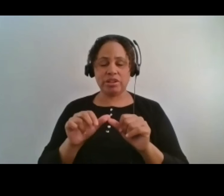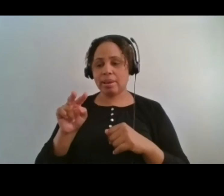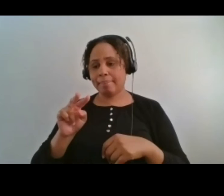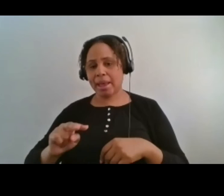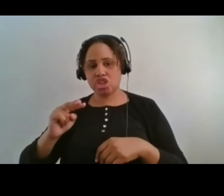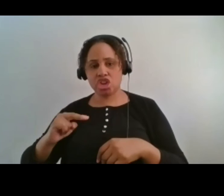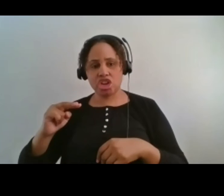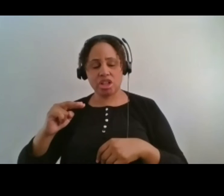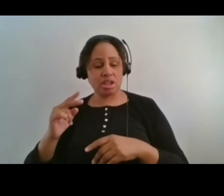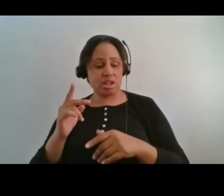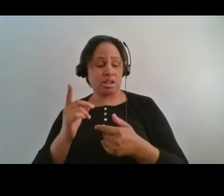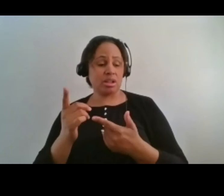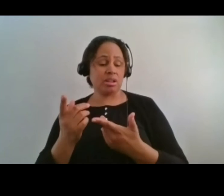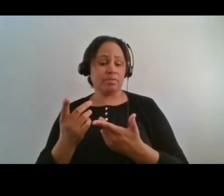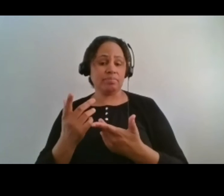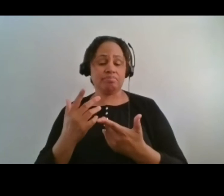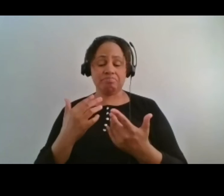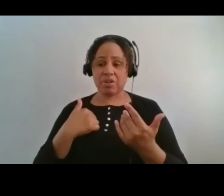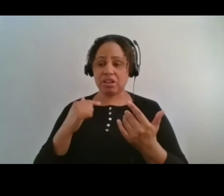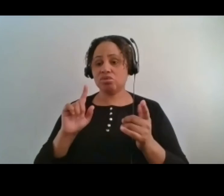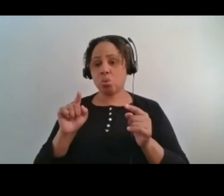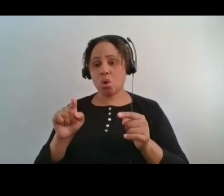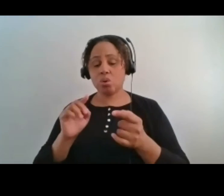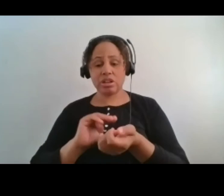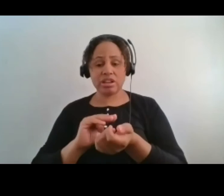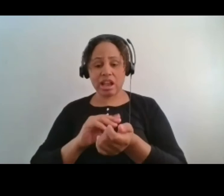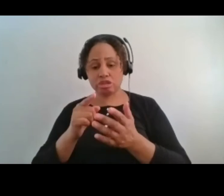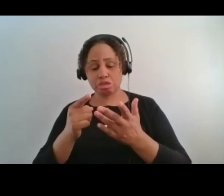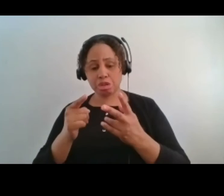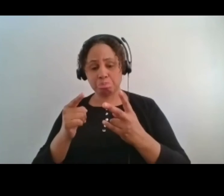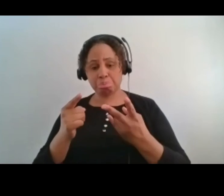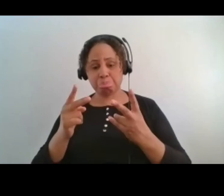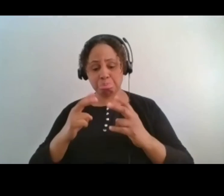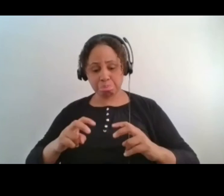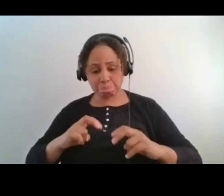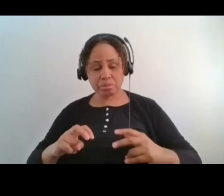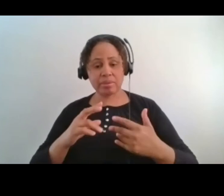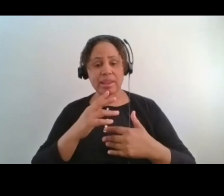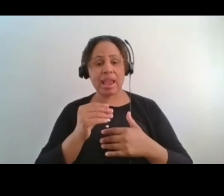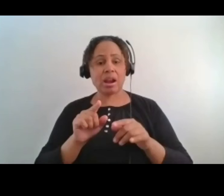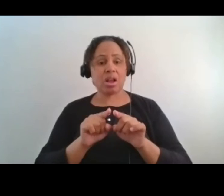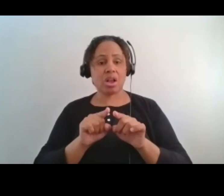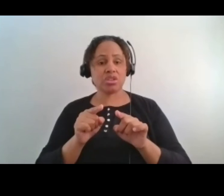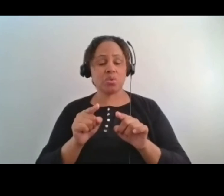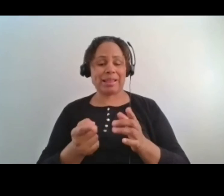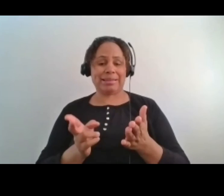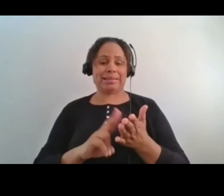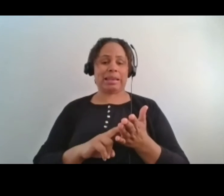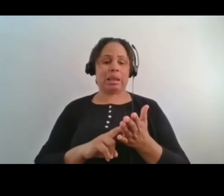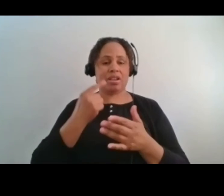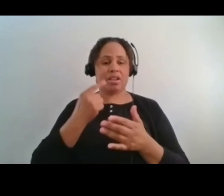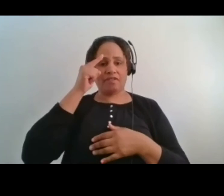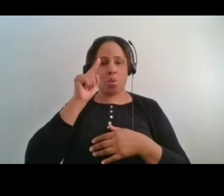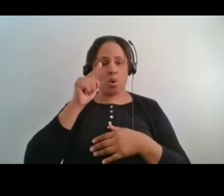nephrologist, and they had recommended also to sign up for transplant. The